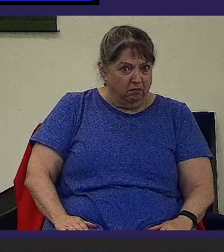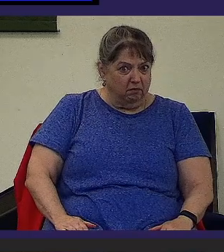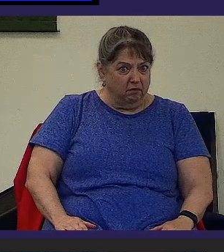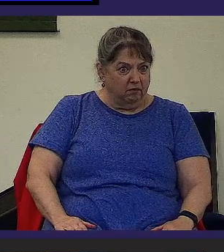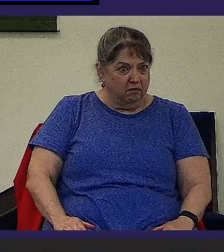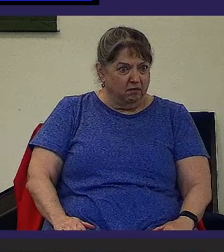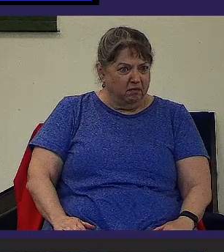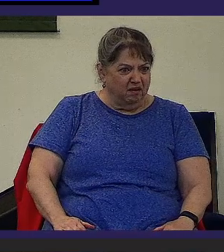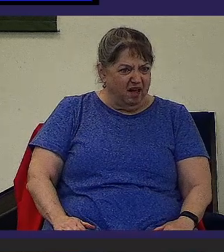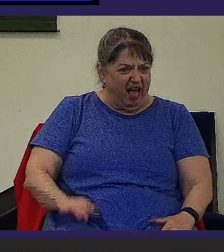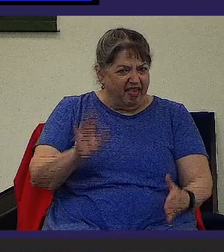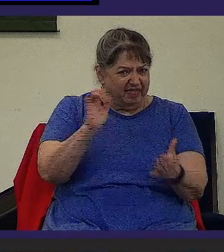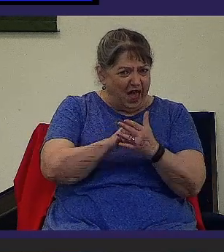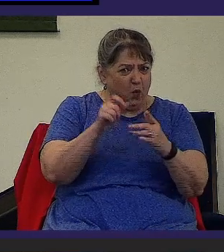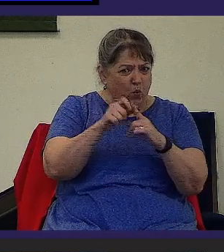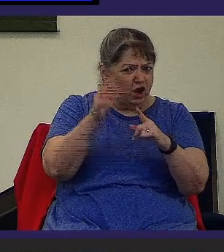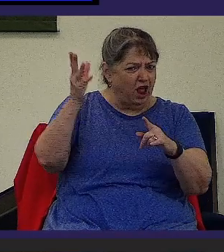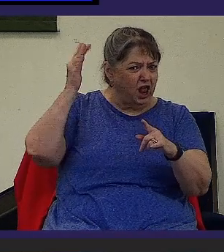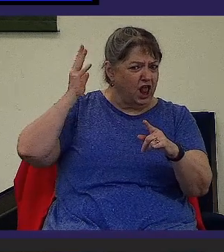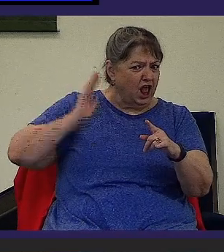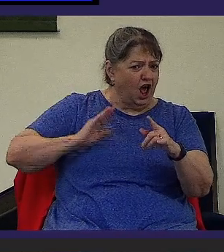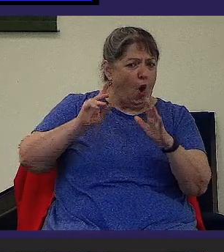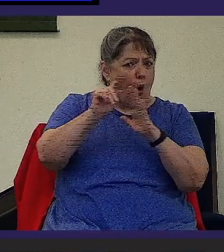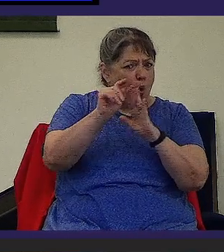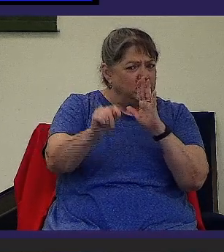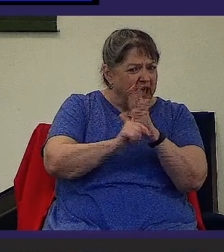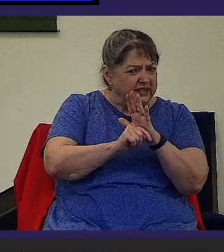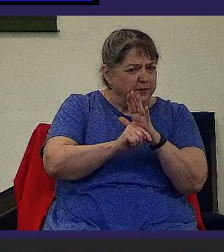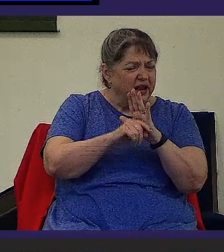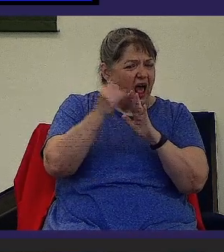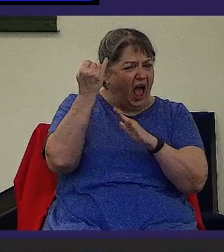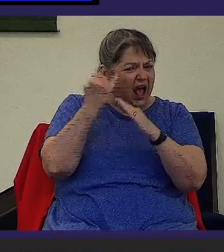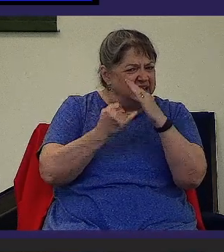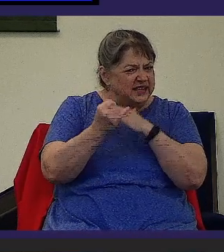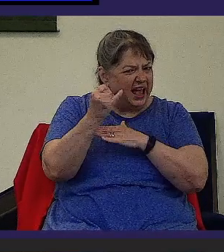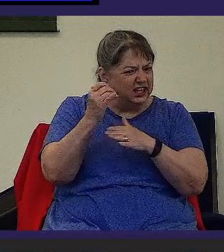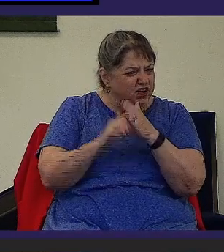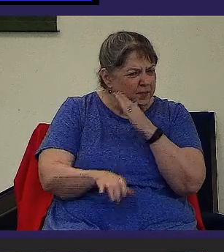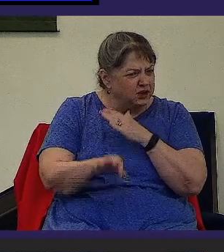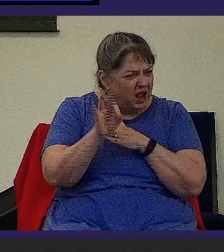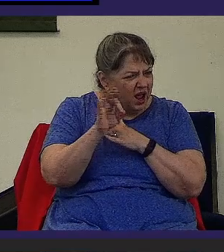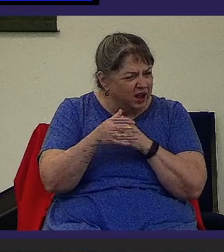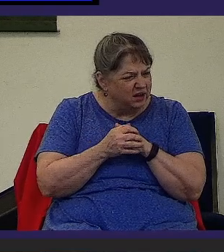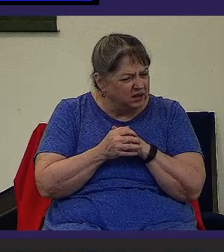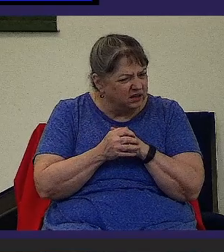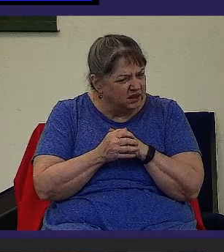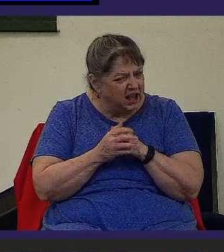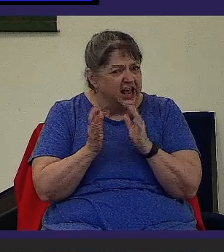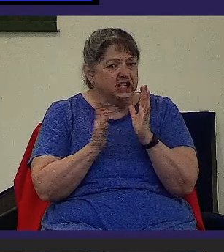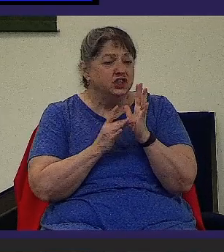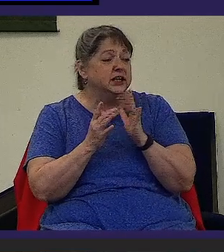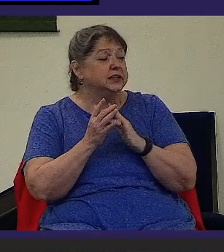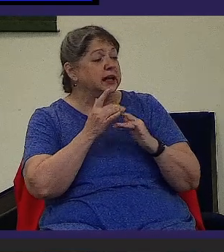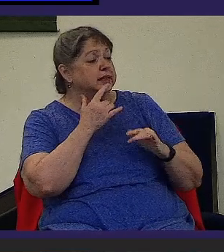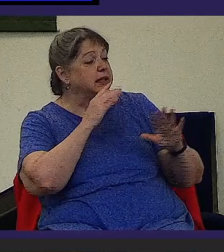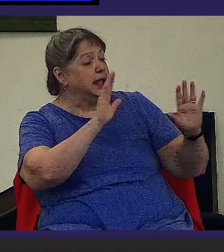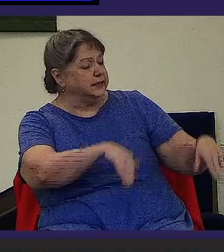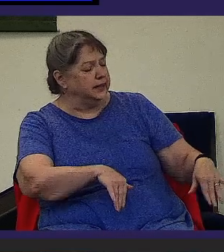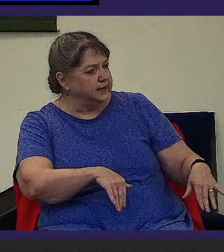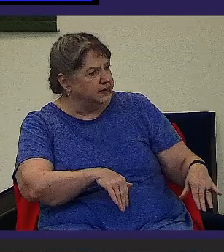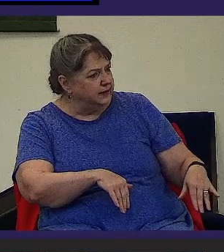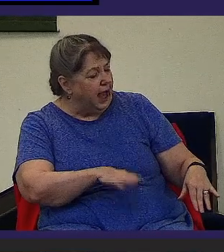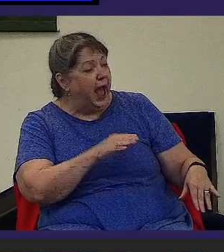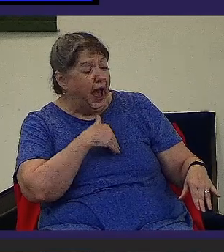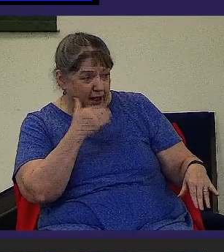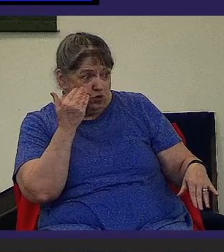them for what is next jesus says to them peace be with you encouraging them in spite of